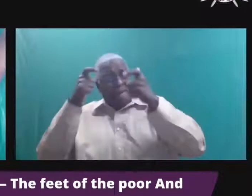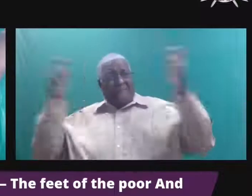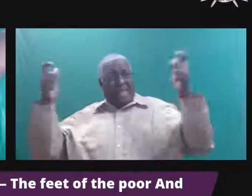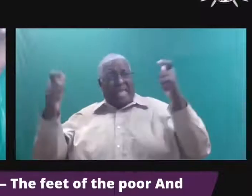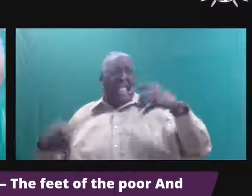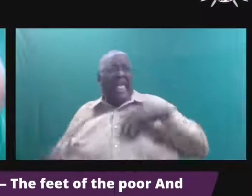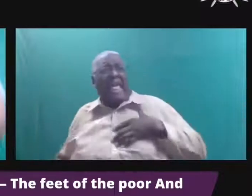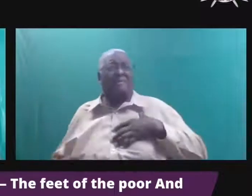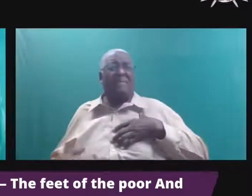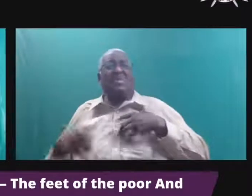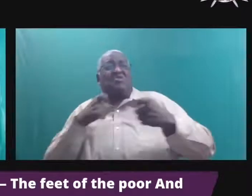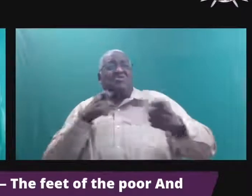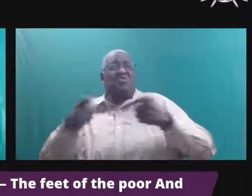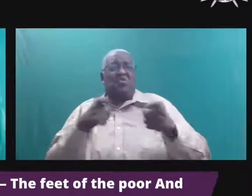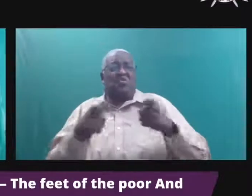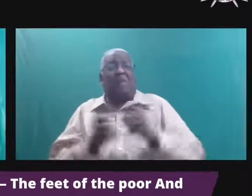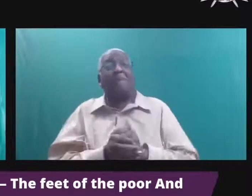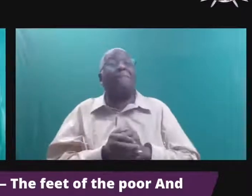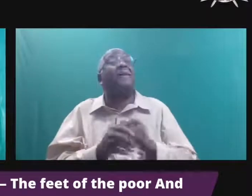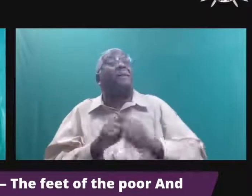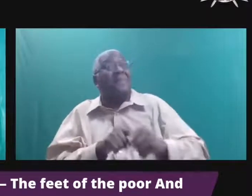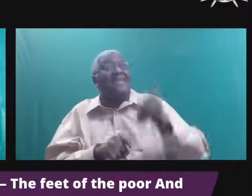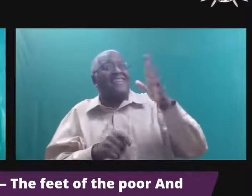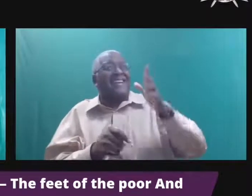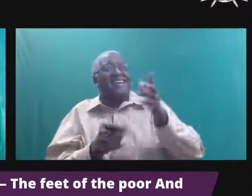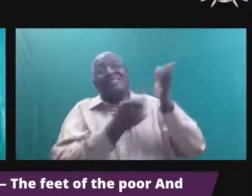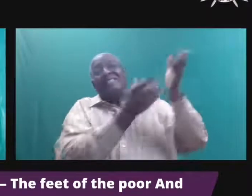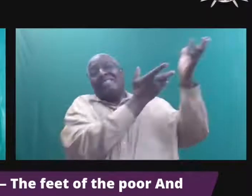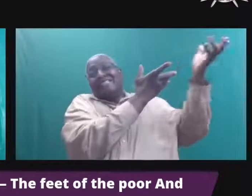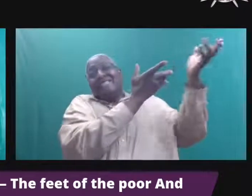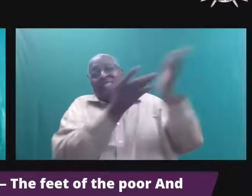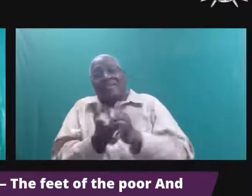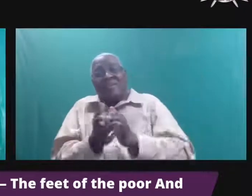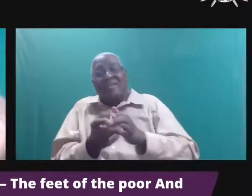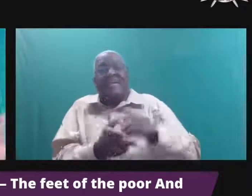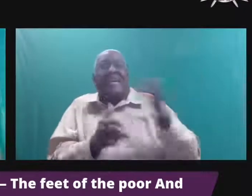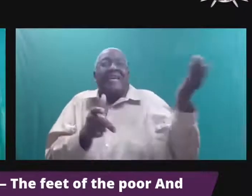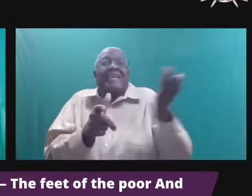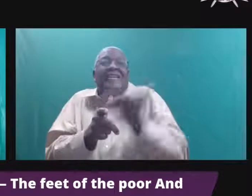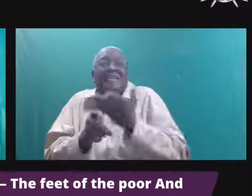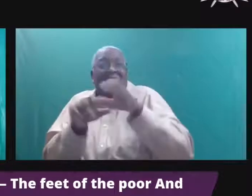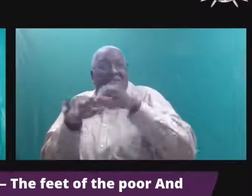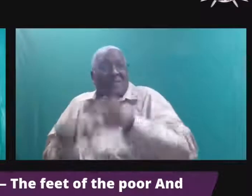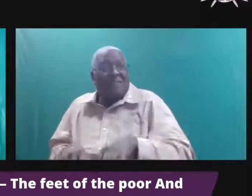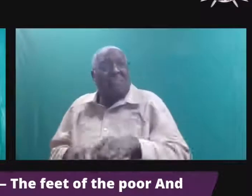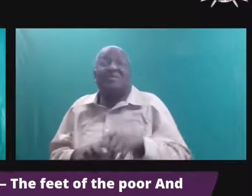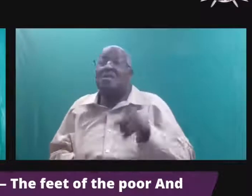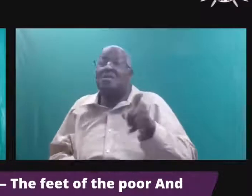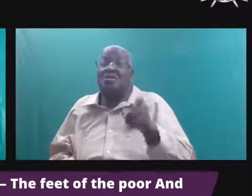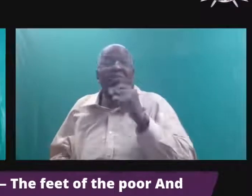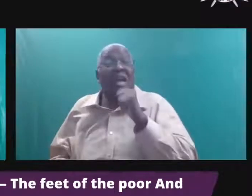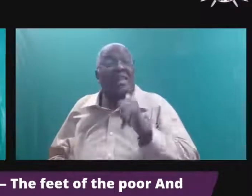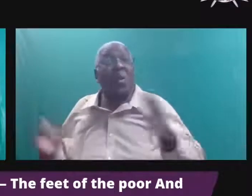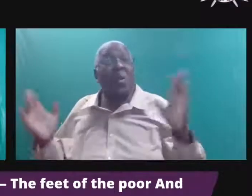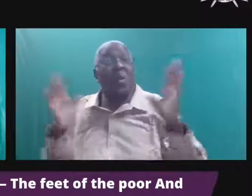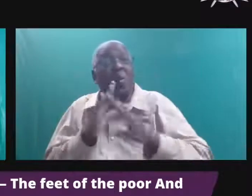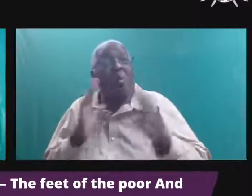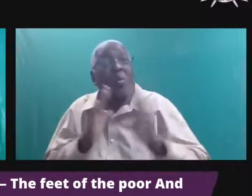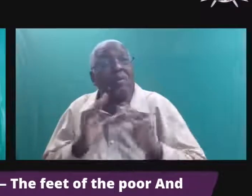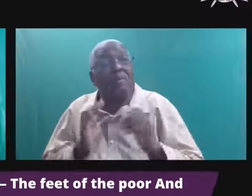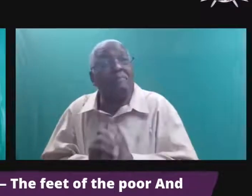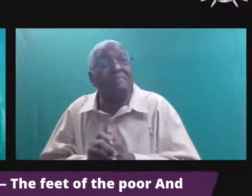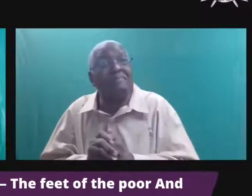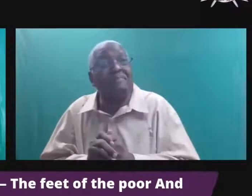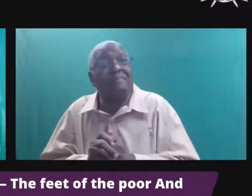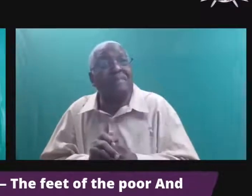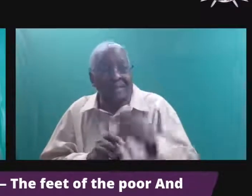a way of bringing them down here. And all I'm trying to tell you is you don't have to worry about it. God will make it in such a way that you will